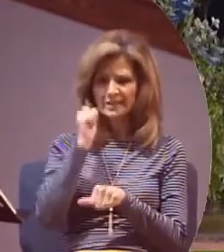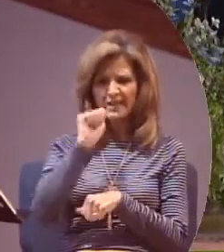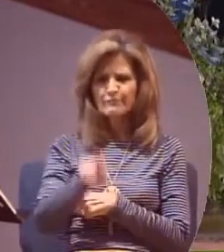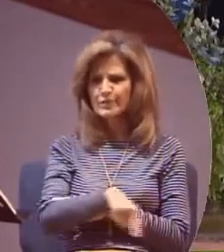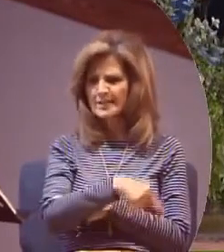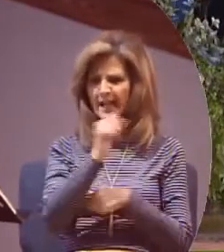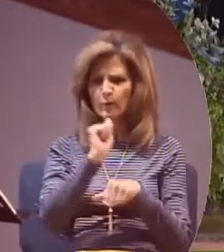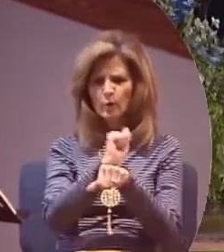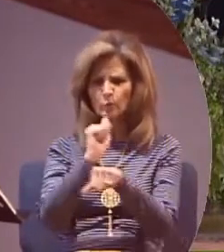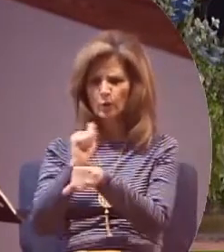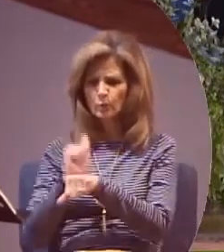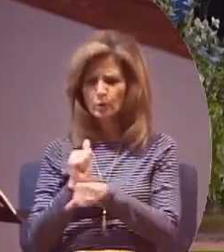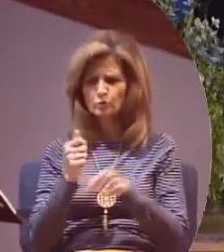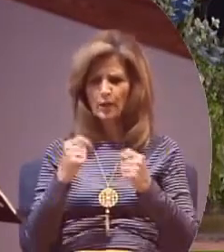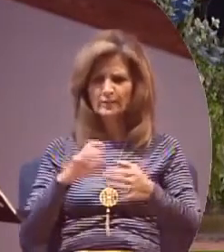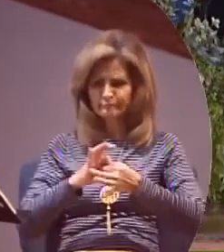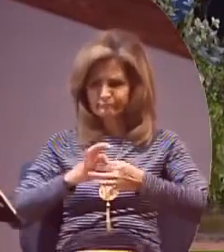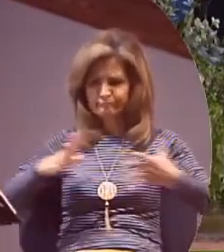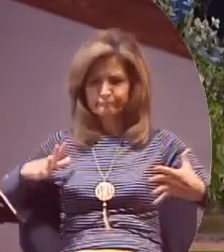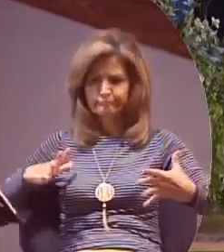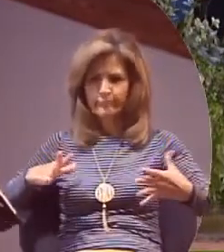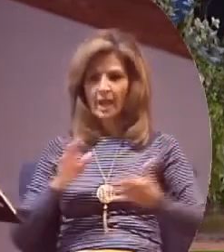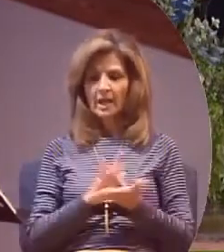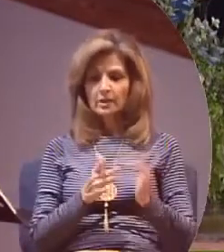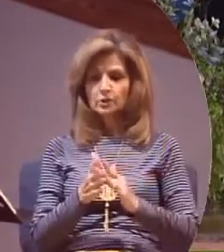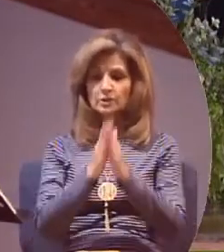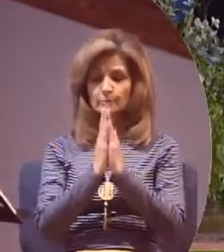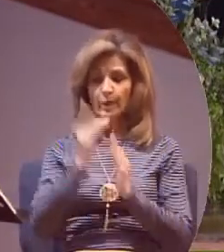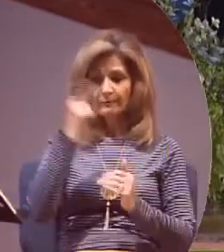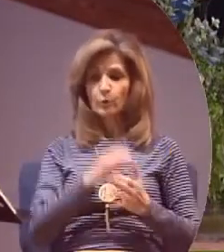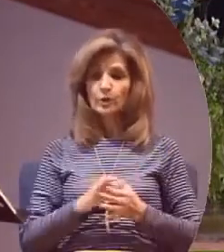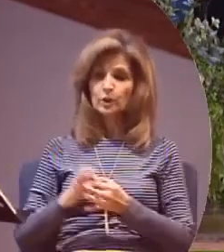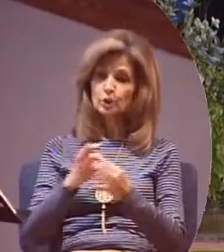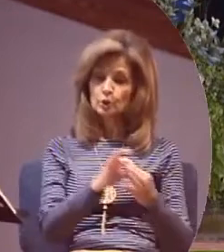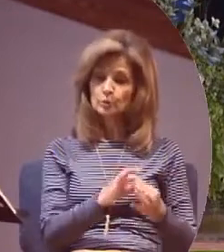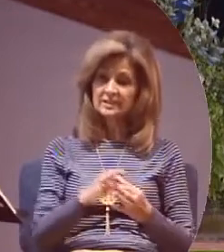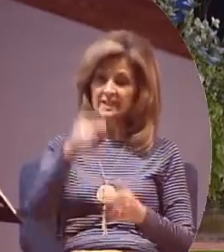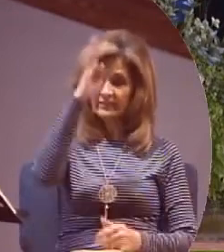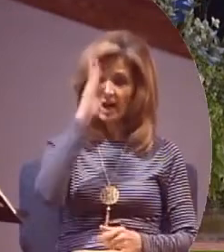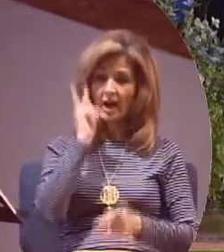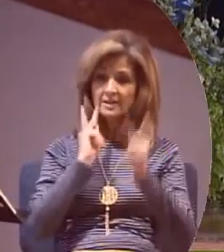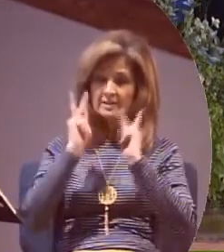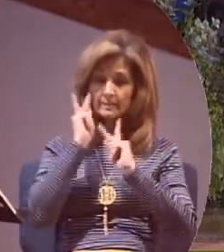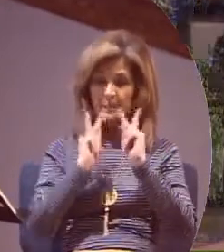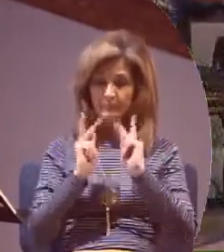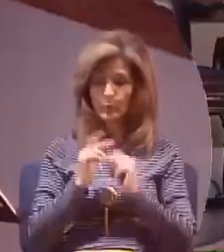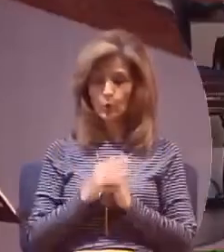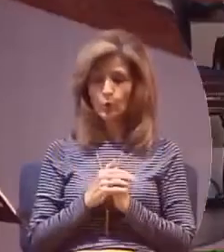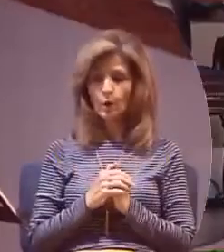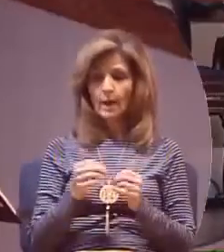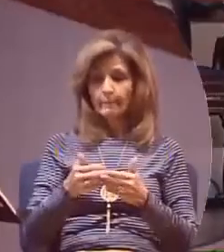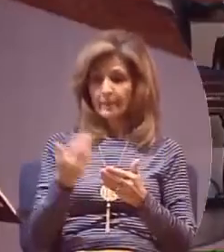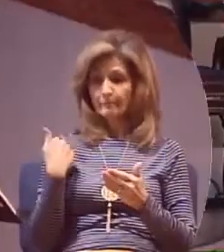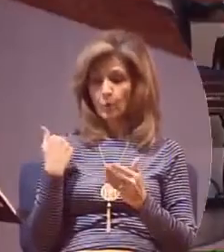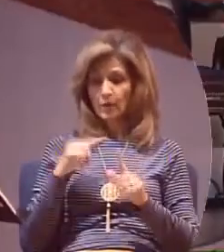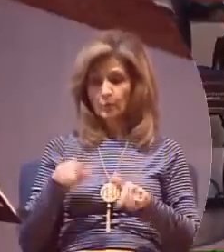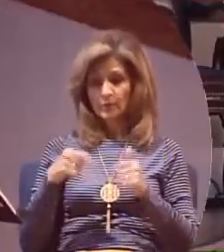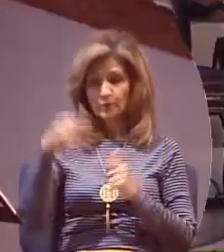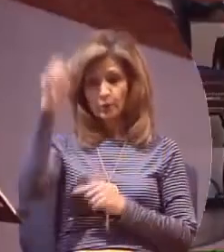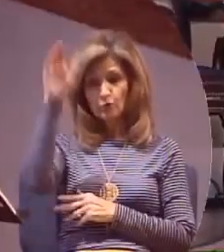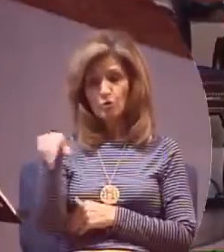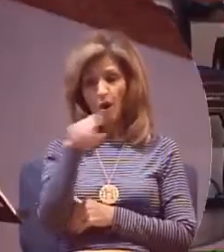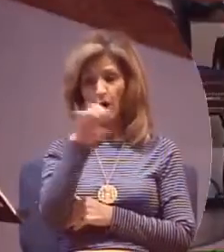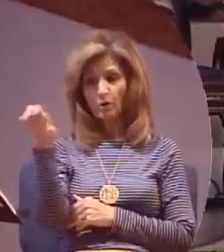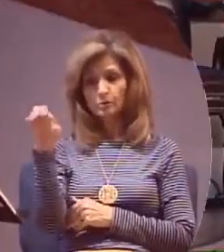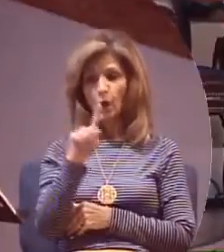to undo. Did you know Jesus actually prayed for the unity of God's people before he went to the cross? You